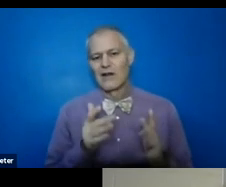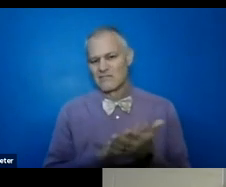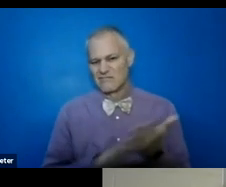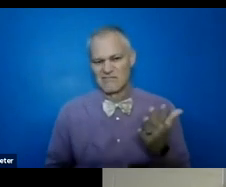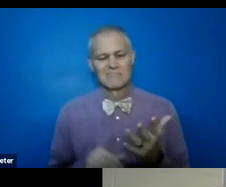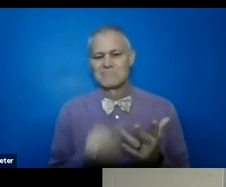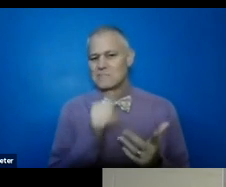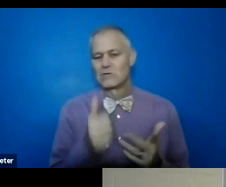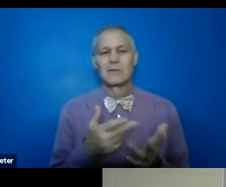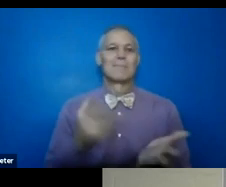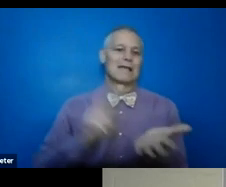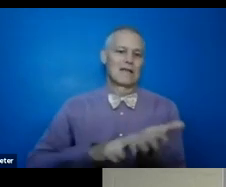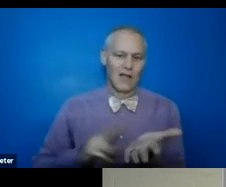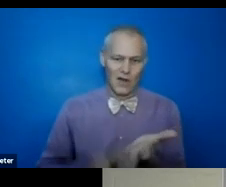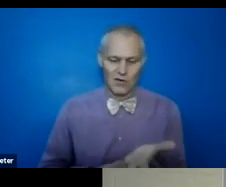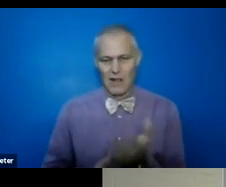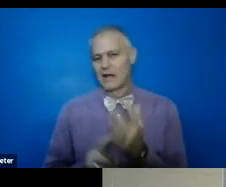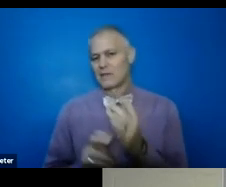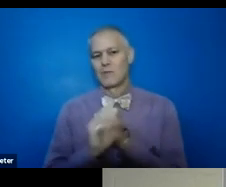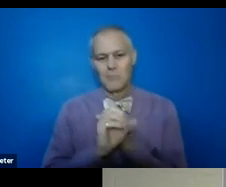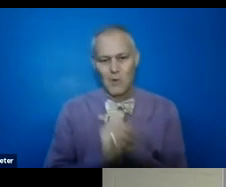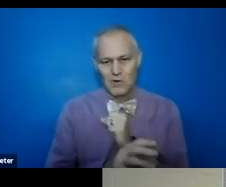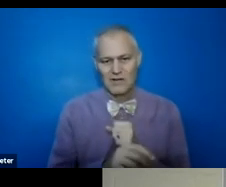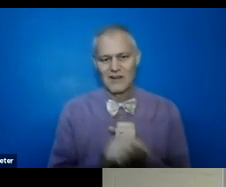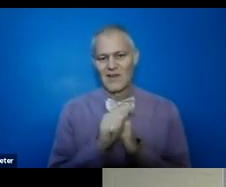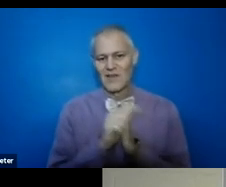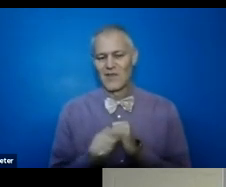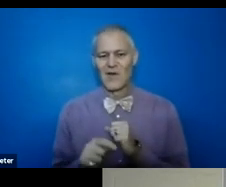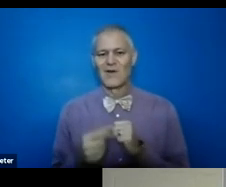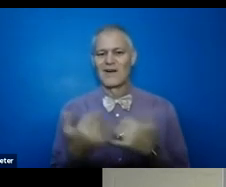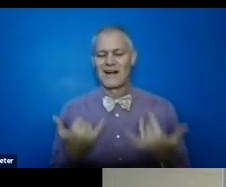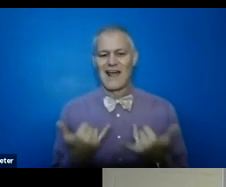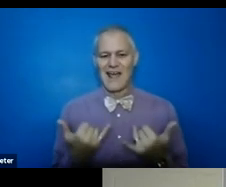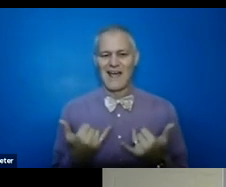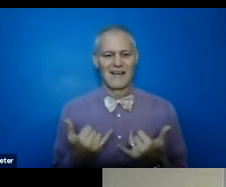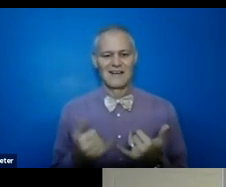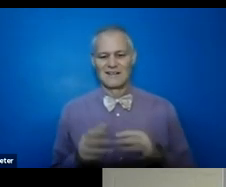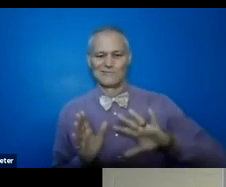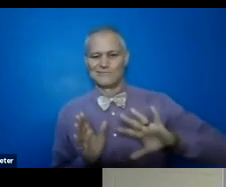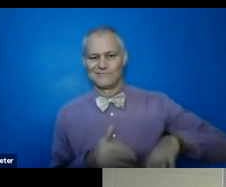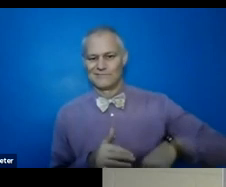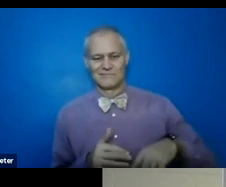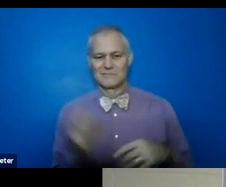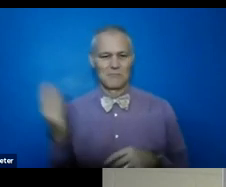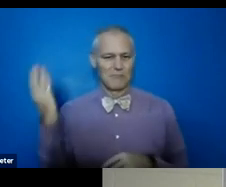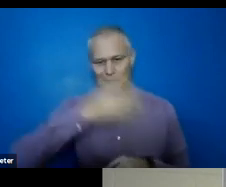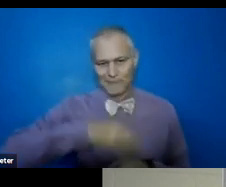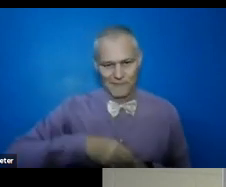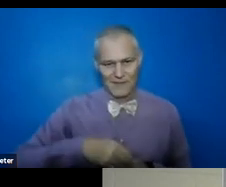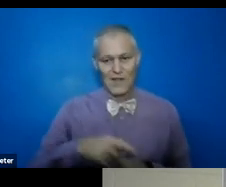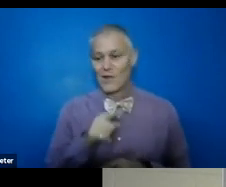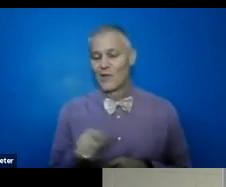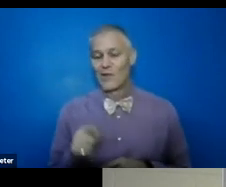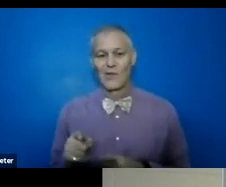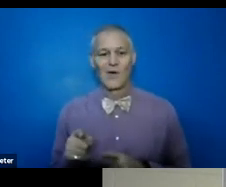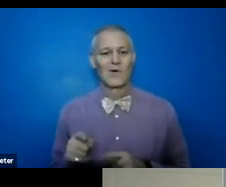big contracts to promote. So these are the ones that are now not even being seen, and all of the other individuals who are coming with